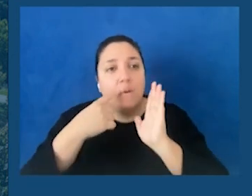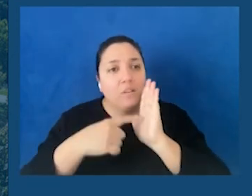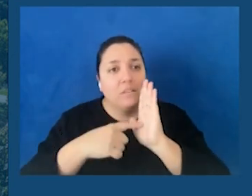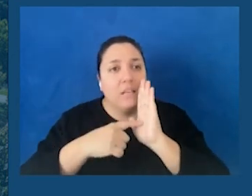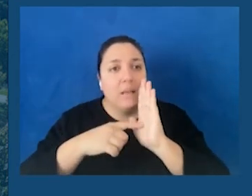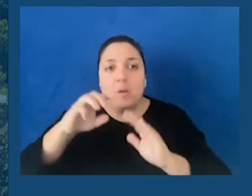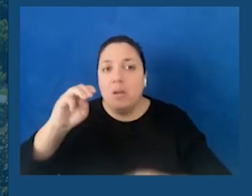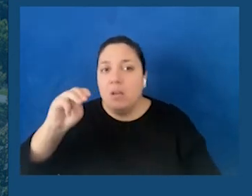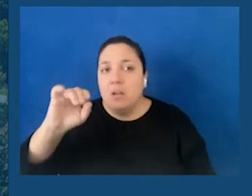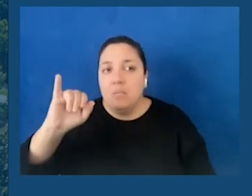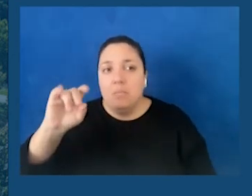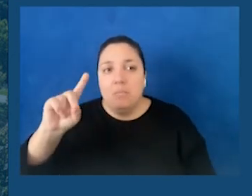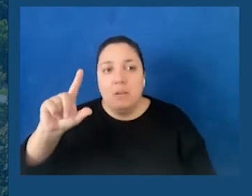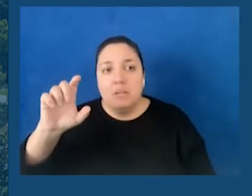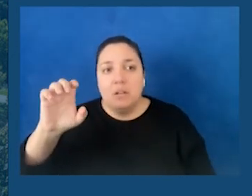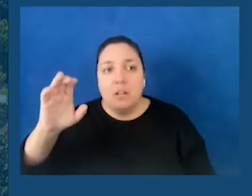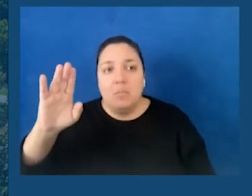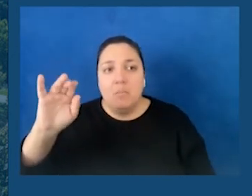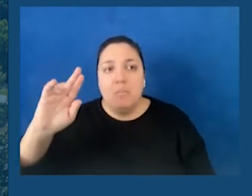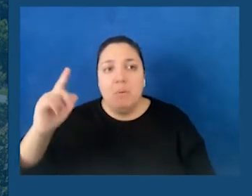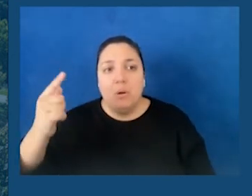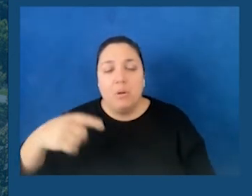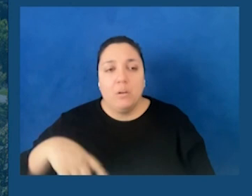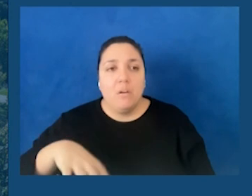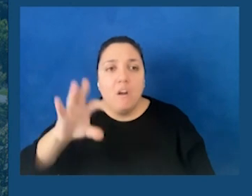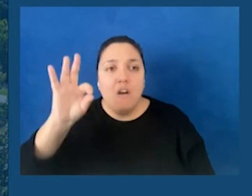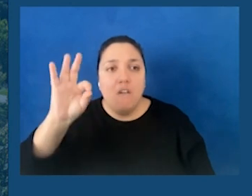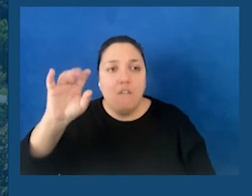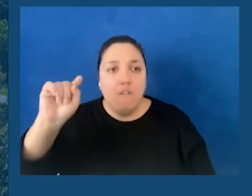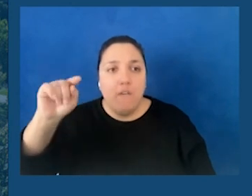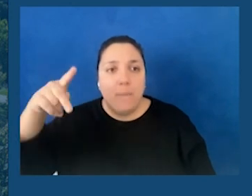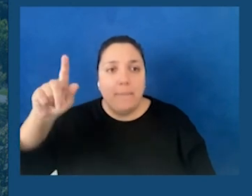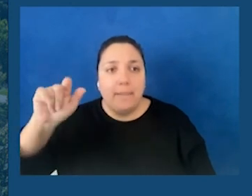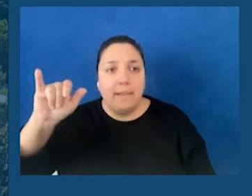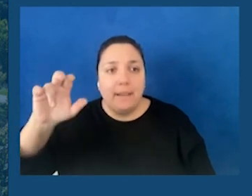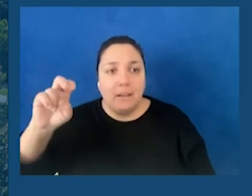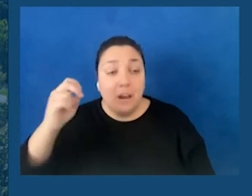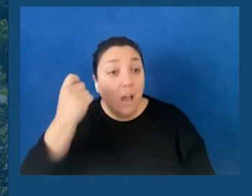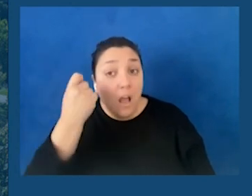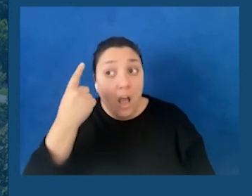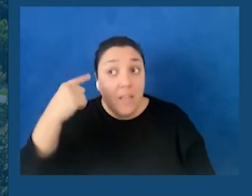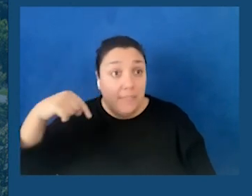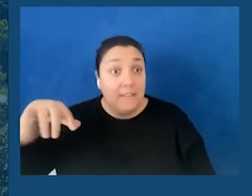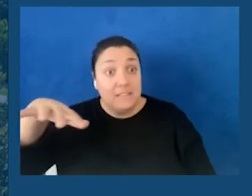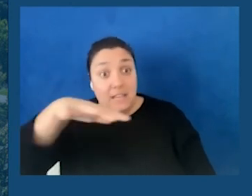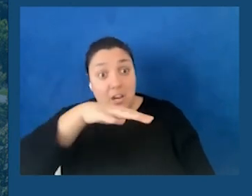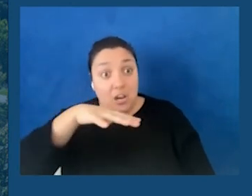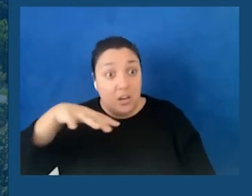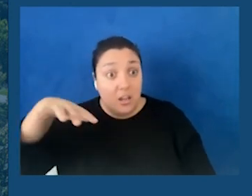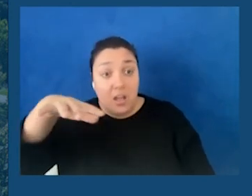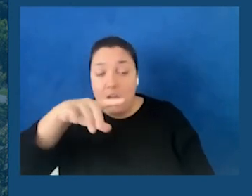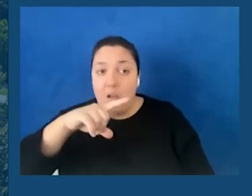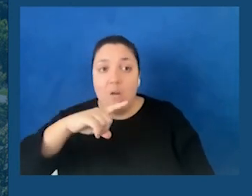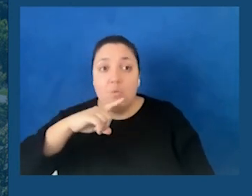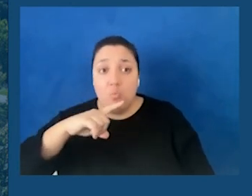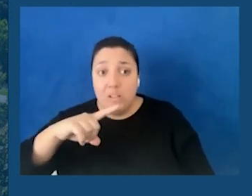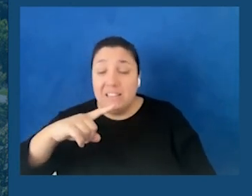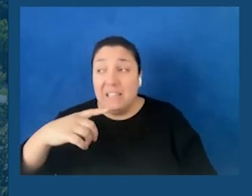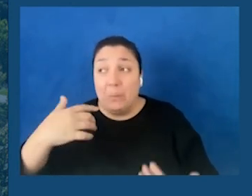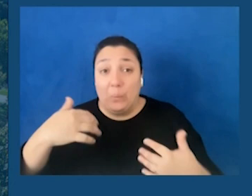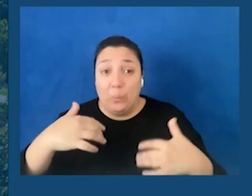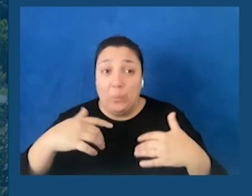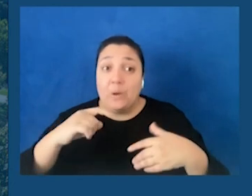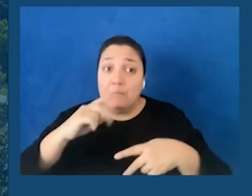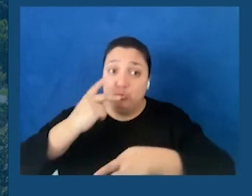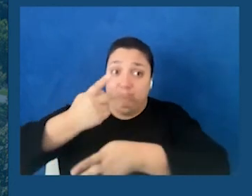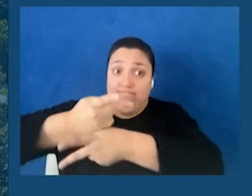They've been ravaged by flooding. With climate change, this whole valley is so vulnerable, and we now have to take